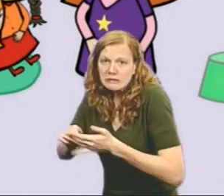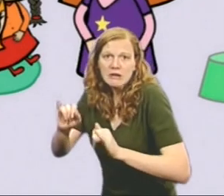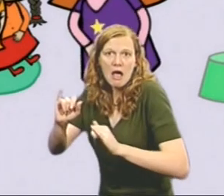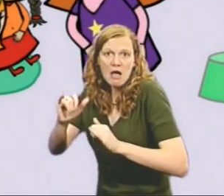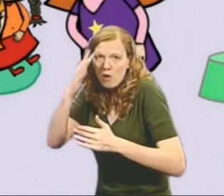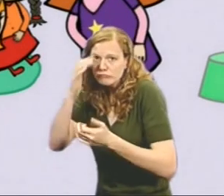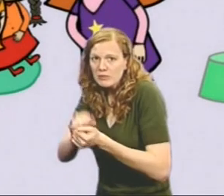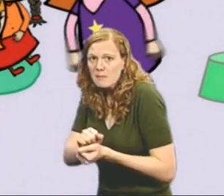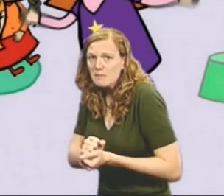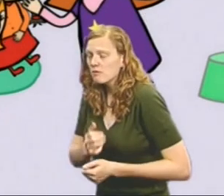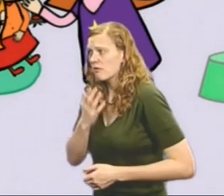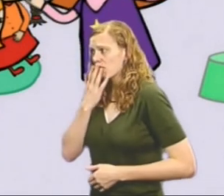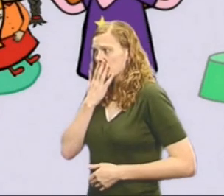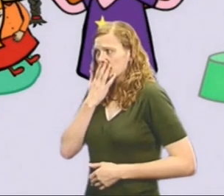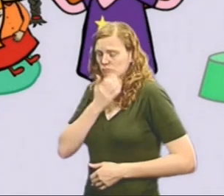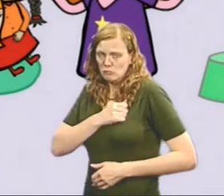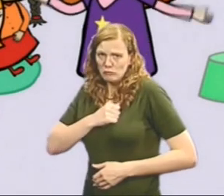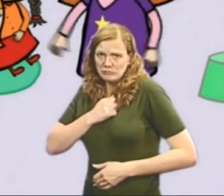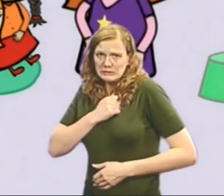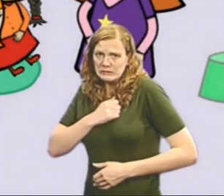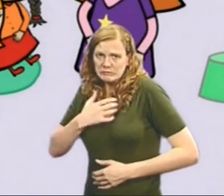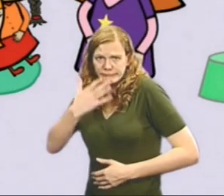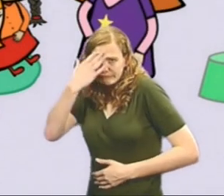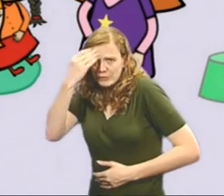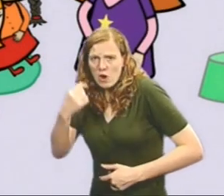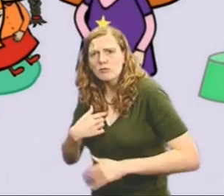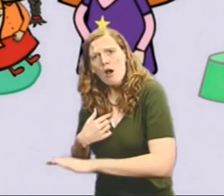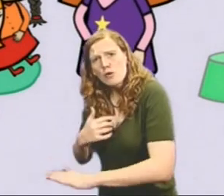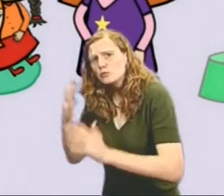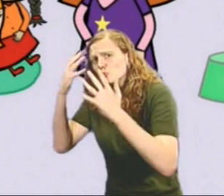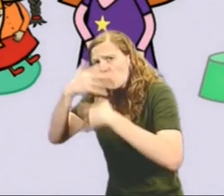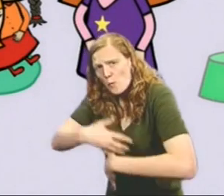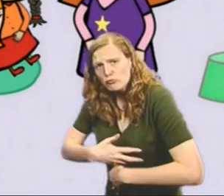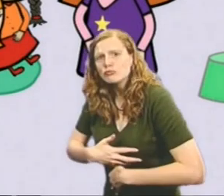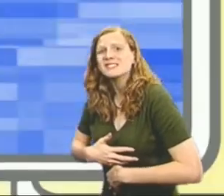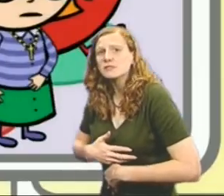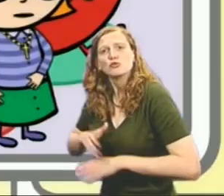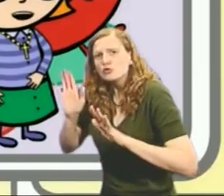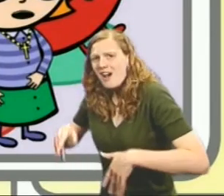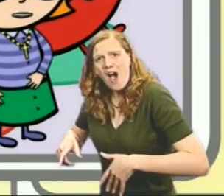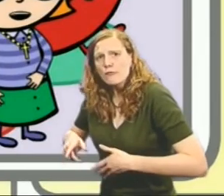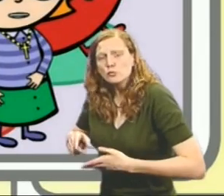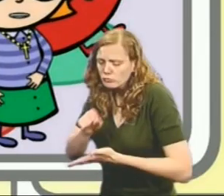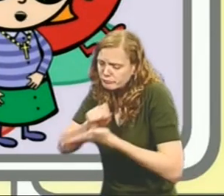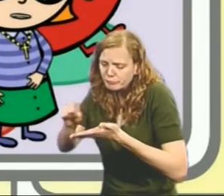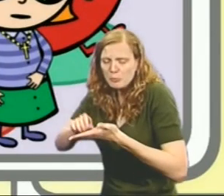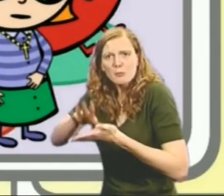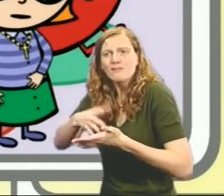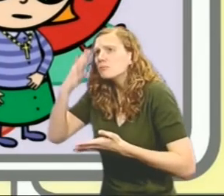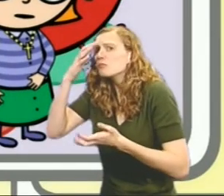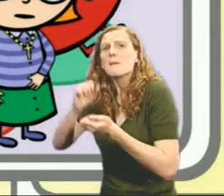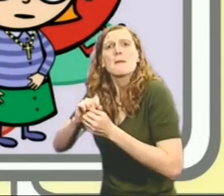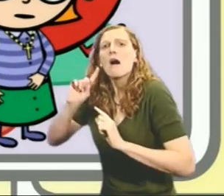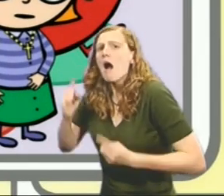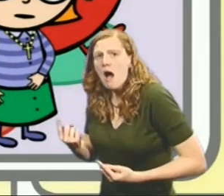how it goes. Don't worry, Mary. You don't have to do your poem if you can't remember it. But I want to.